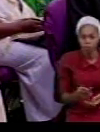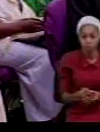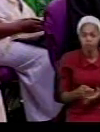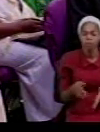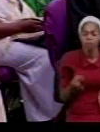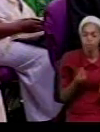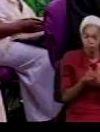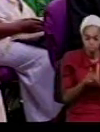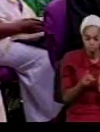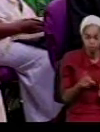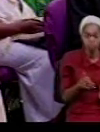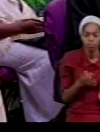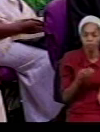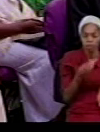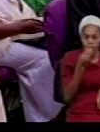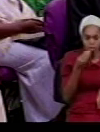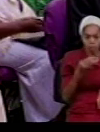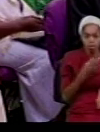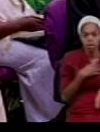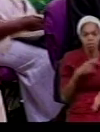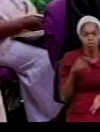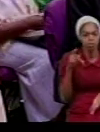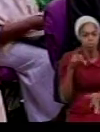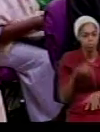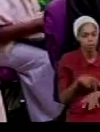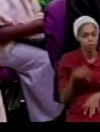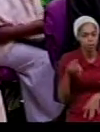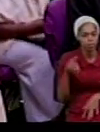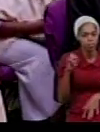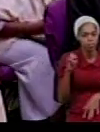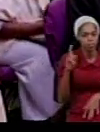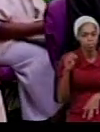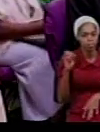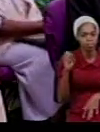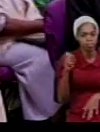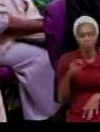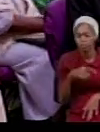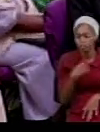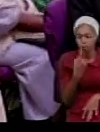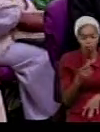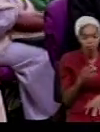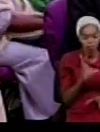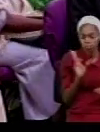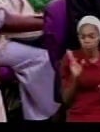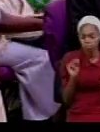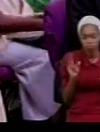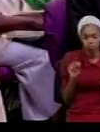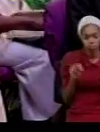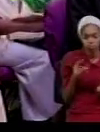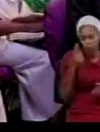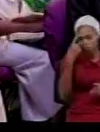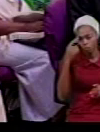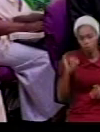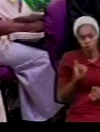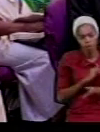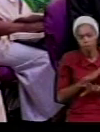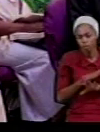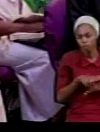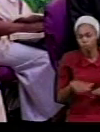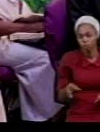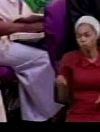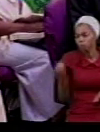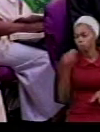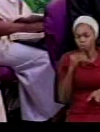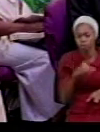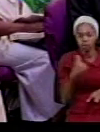But Peter said, not so, Lord, for I have never eaten anything that is common or